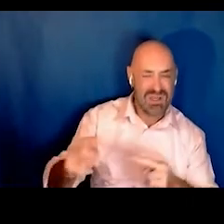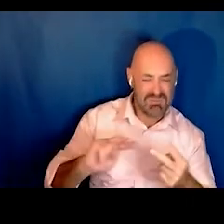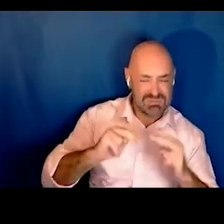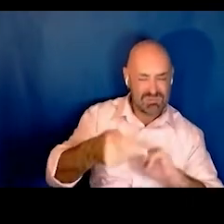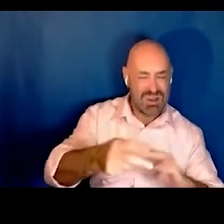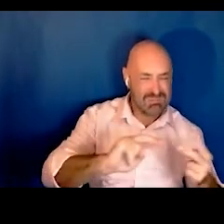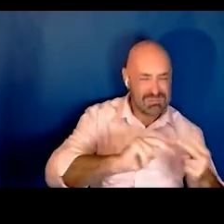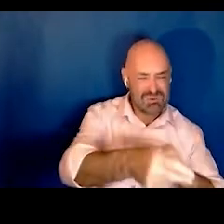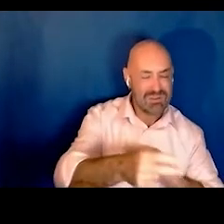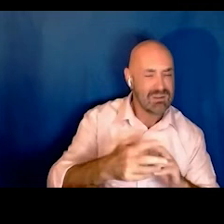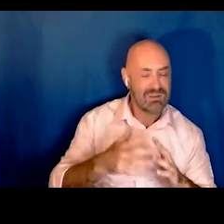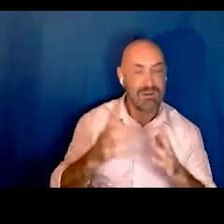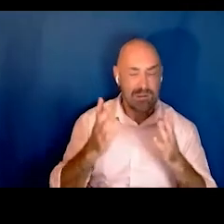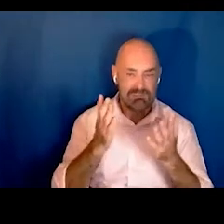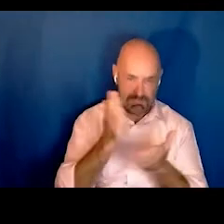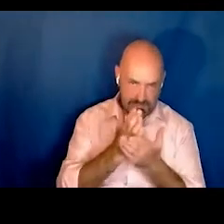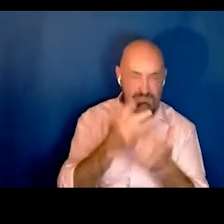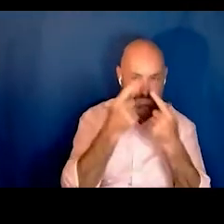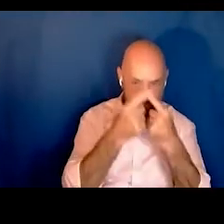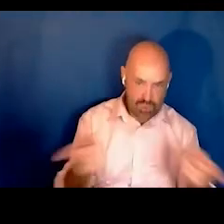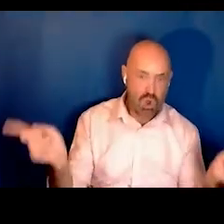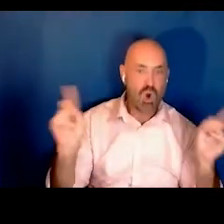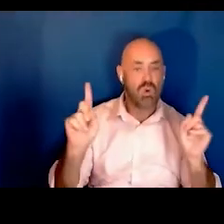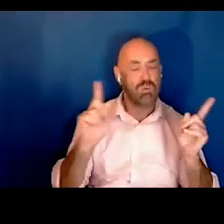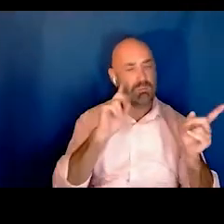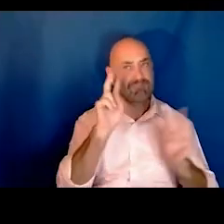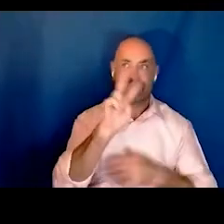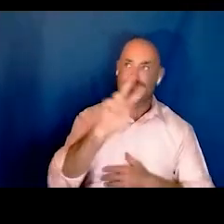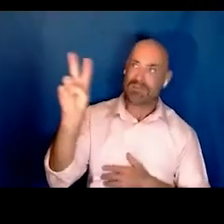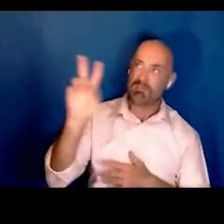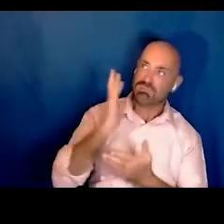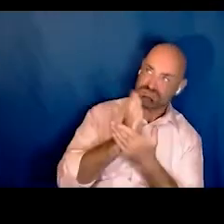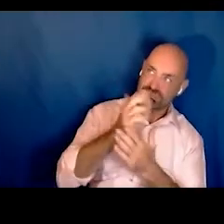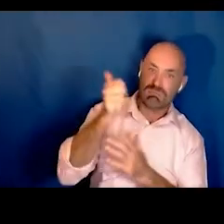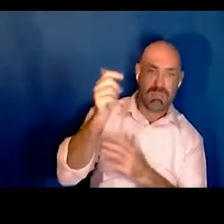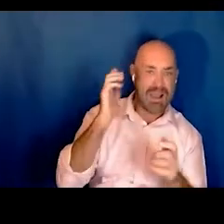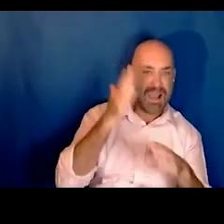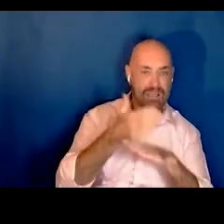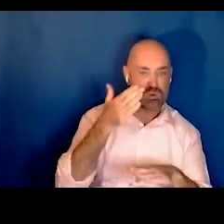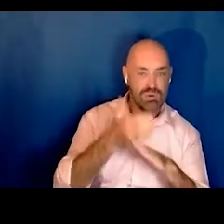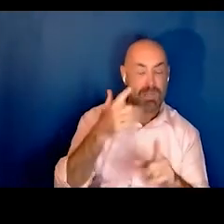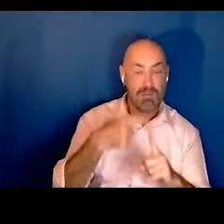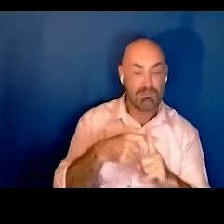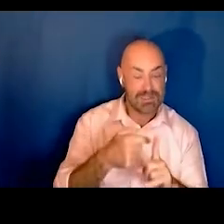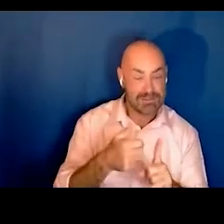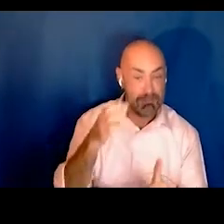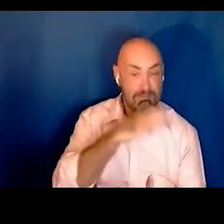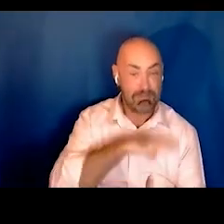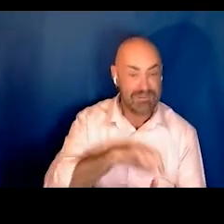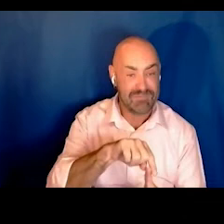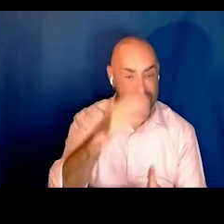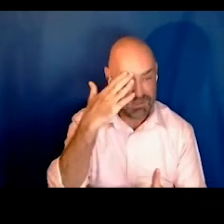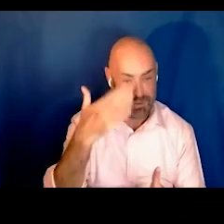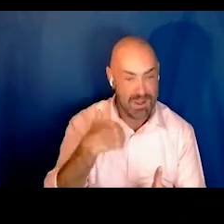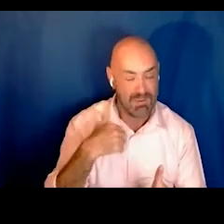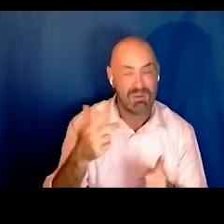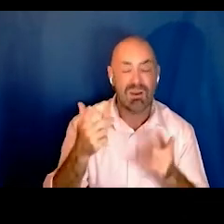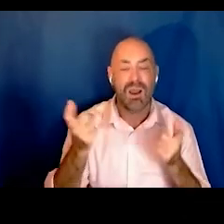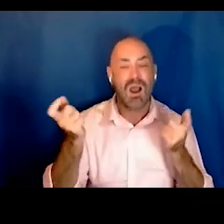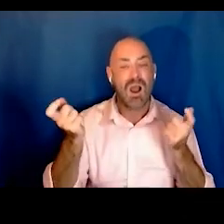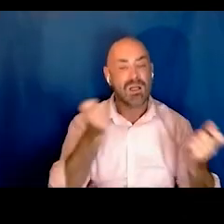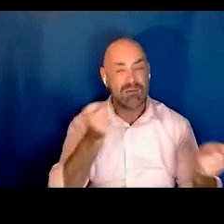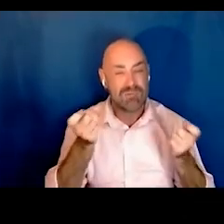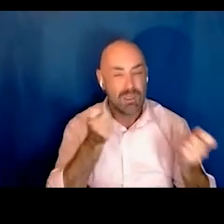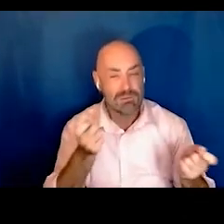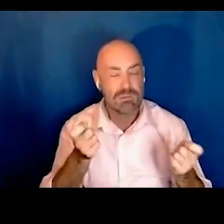climate action and make sure those policies also benefit mental health. And you have trustworthy governance that ensures